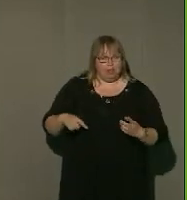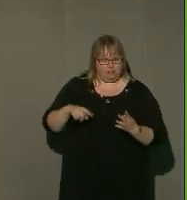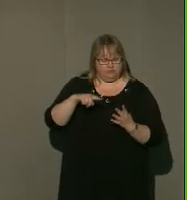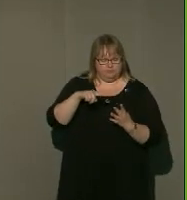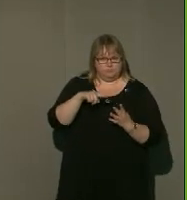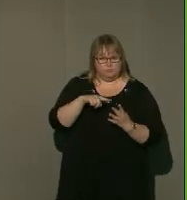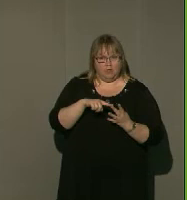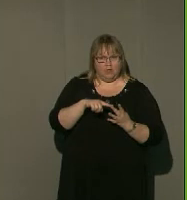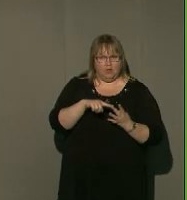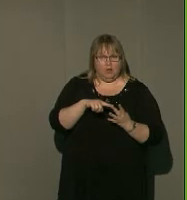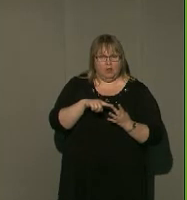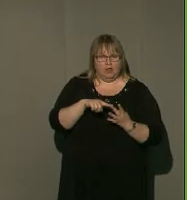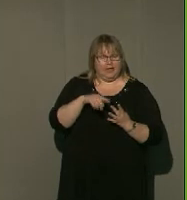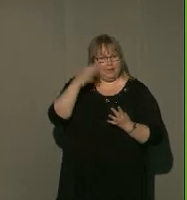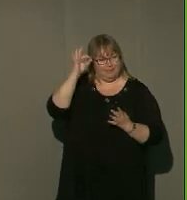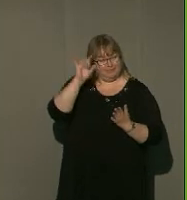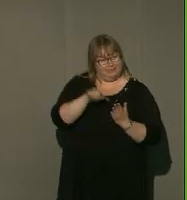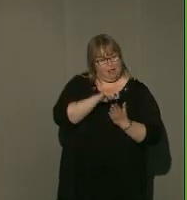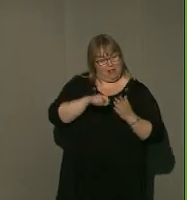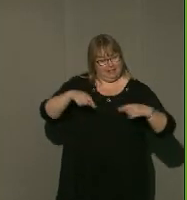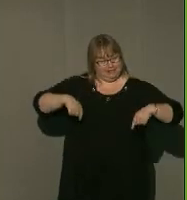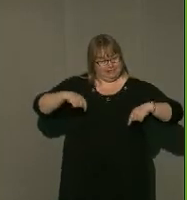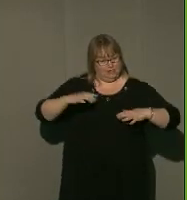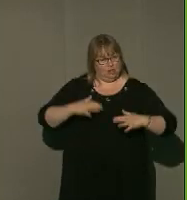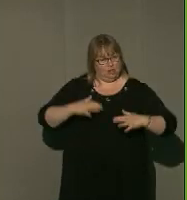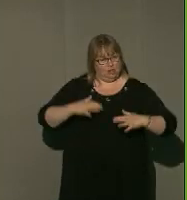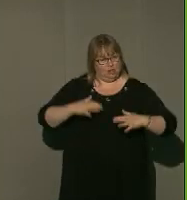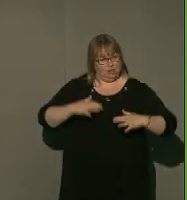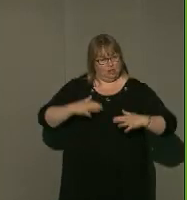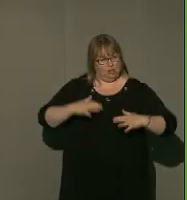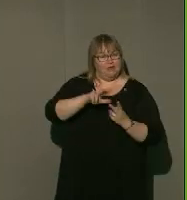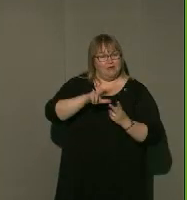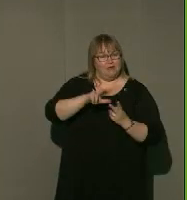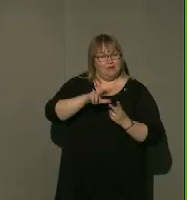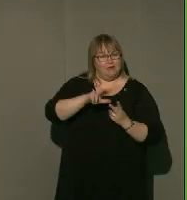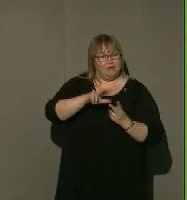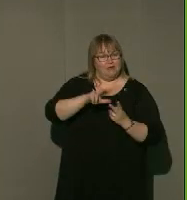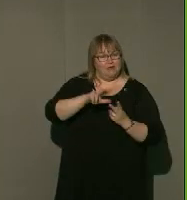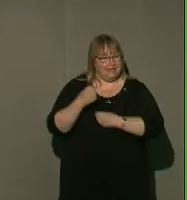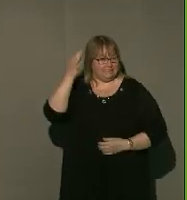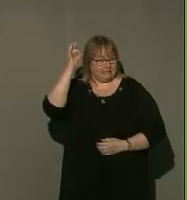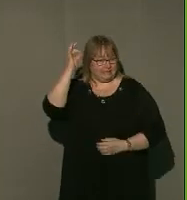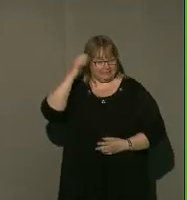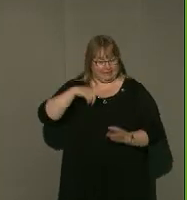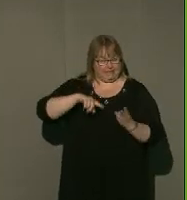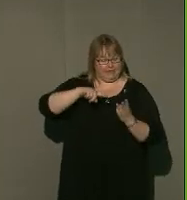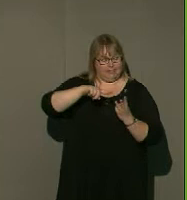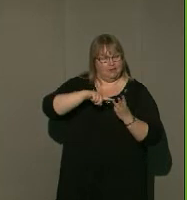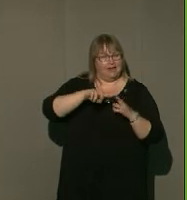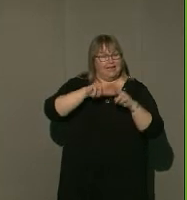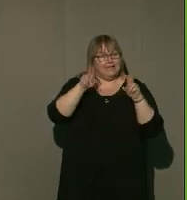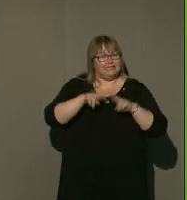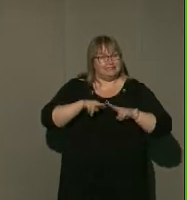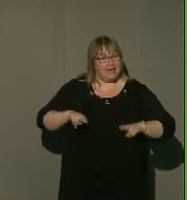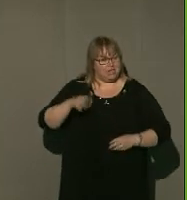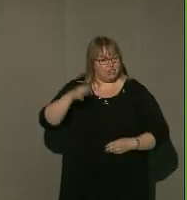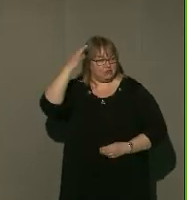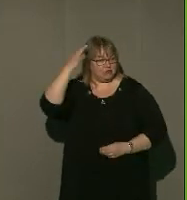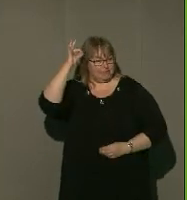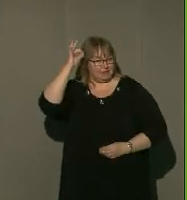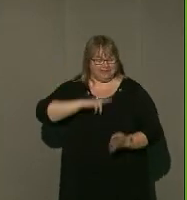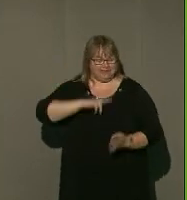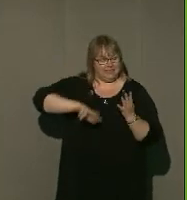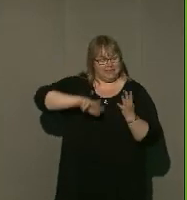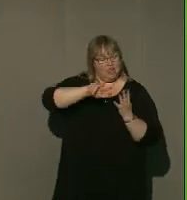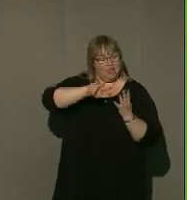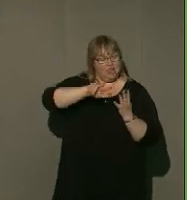at conference, 3 places on the campaigns committee, 1 place on international committee, and 3